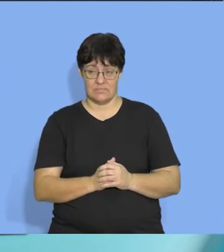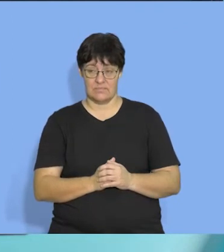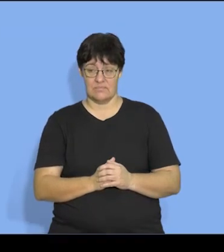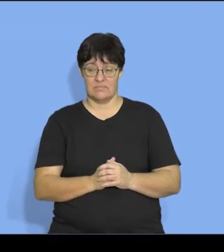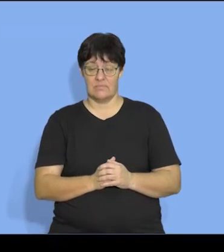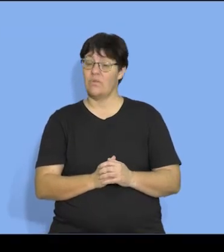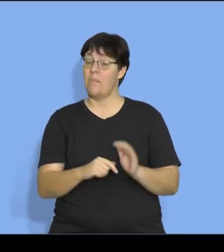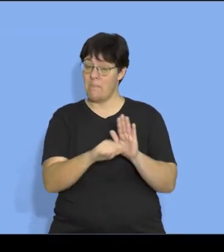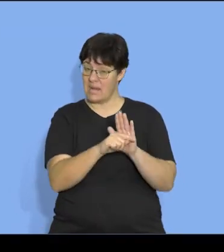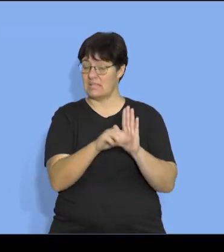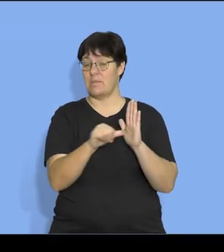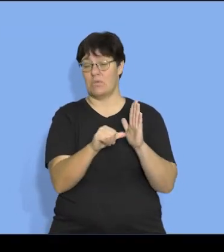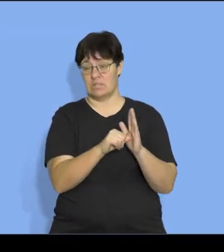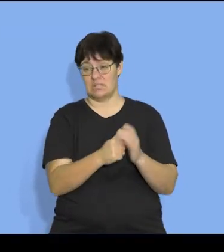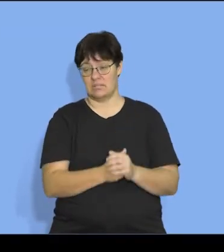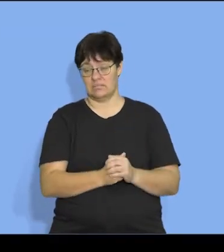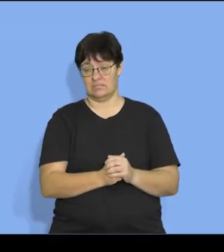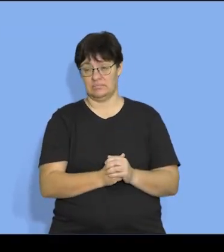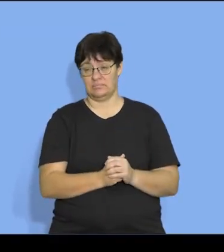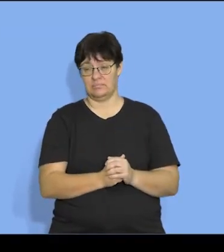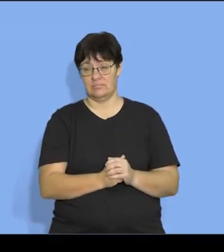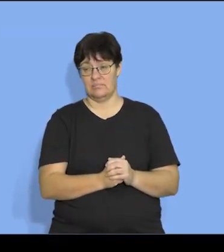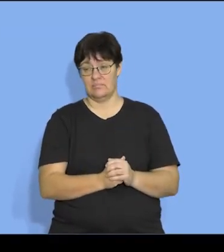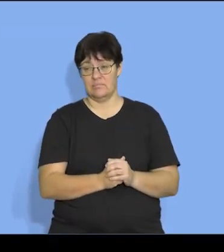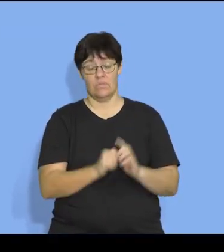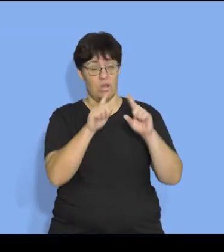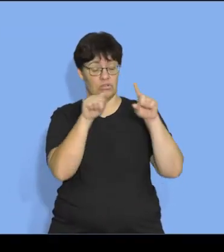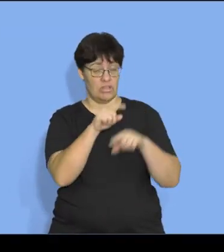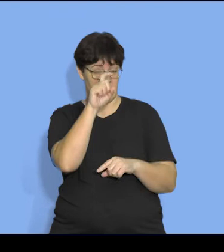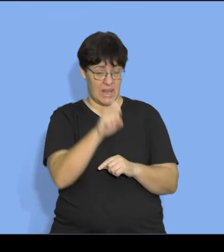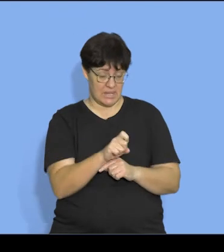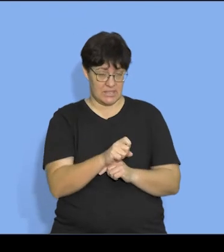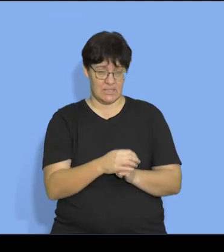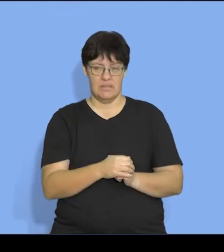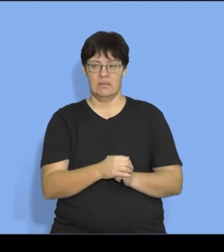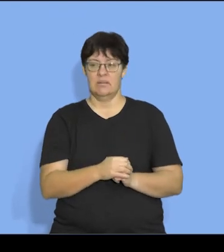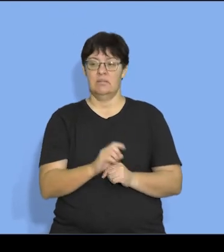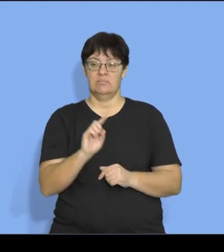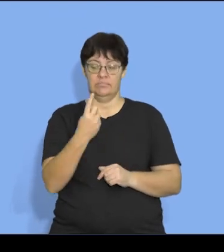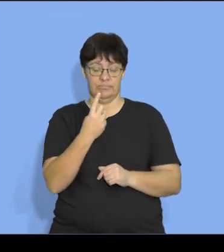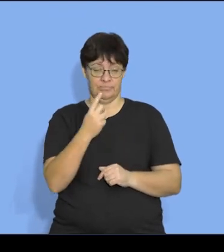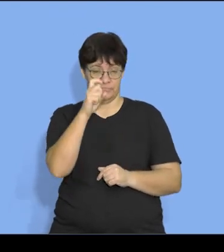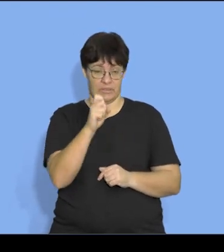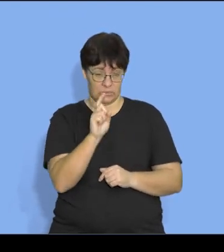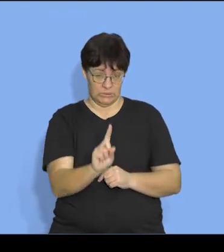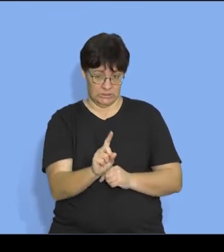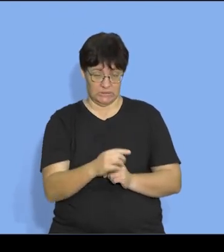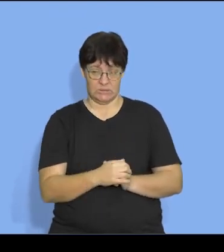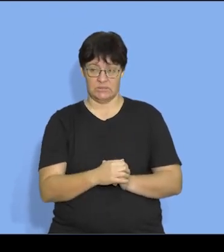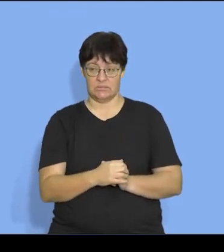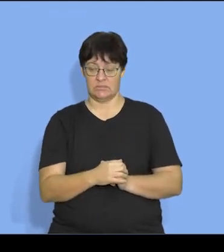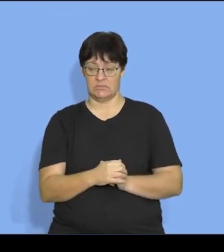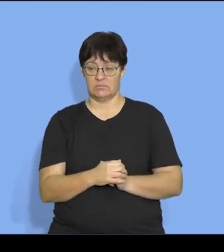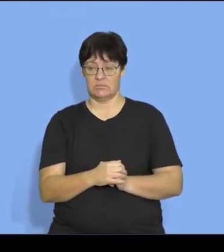important. To calculate my change in x, I need to take my first